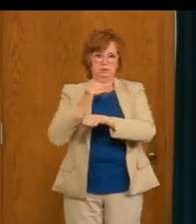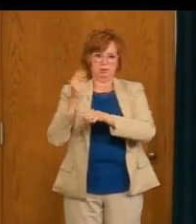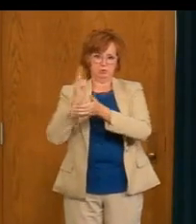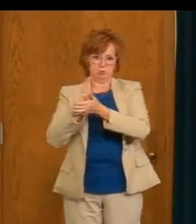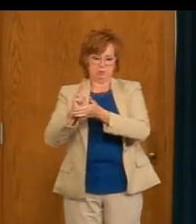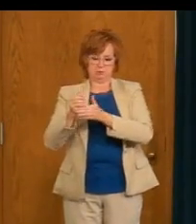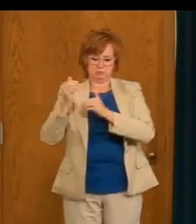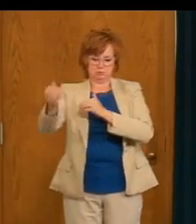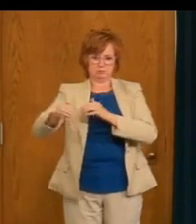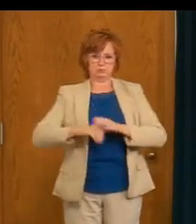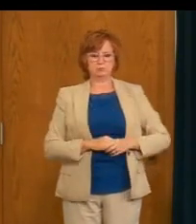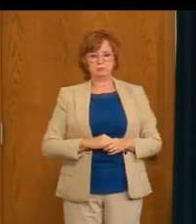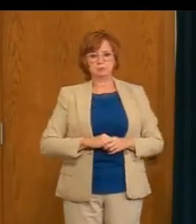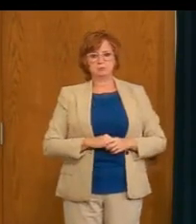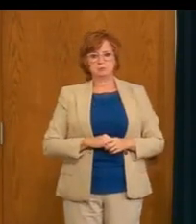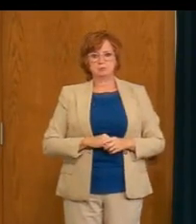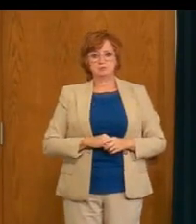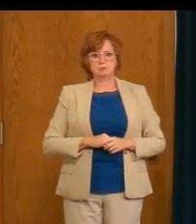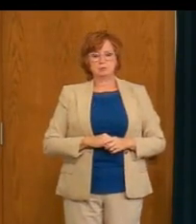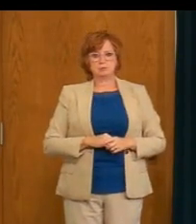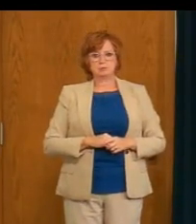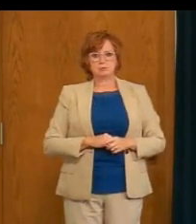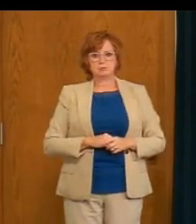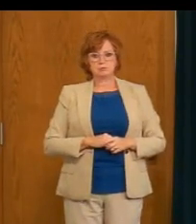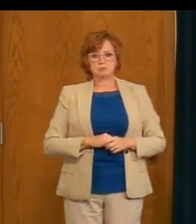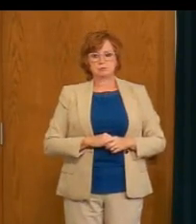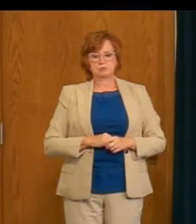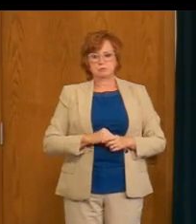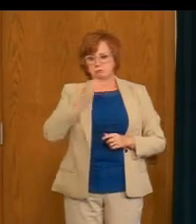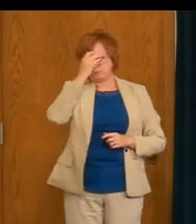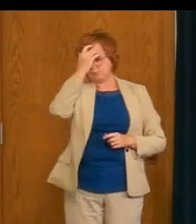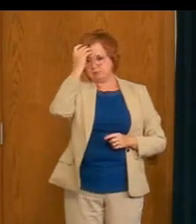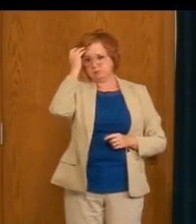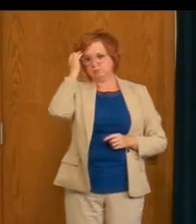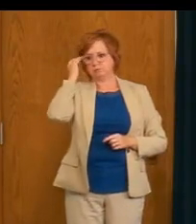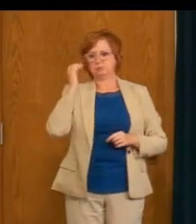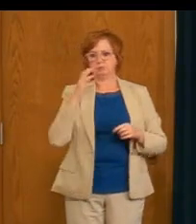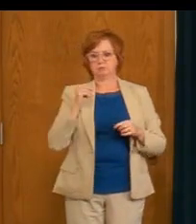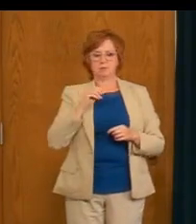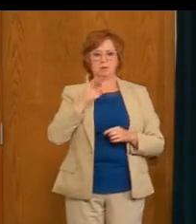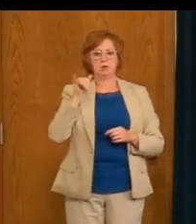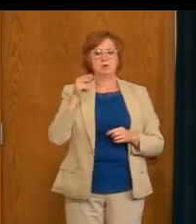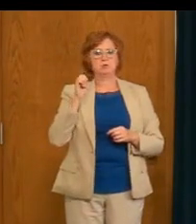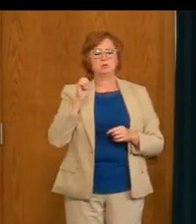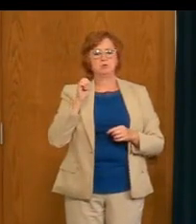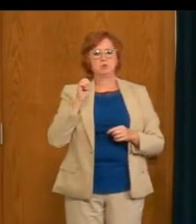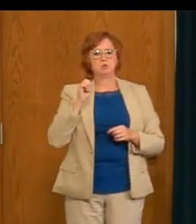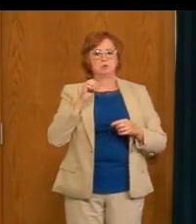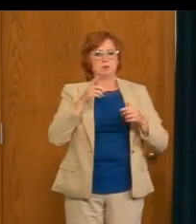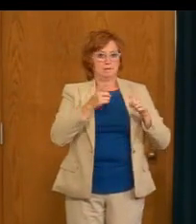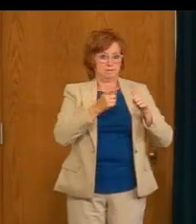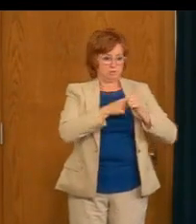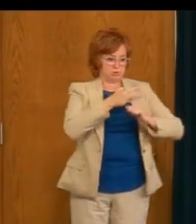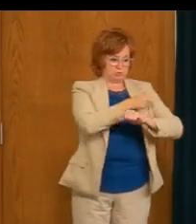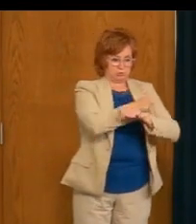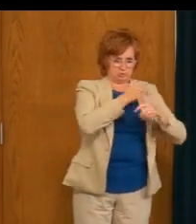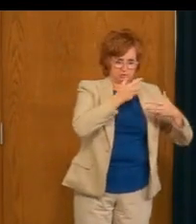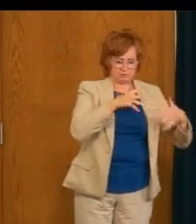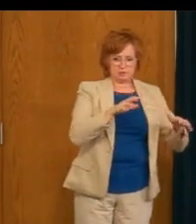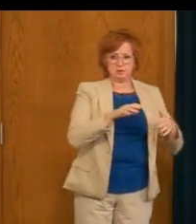40% had not been vaccinated, and 9 or 60% had been vaccinated with the first dose. But most vaccinated individuals with the first dose, which